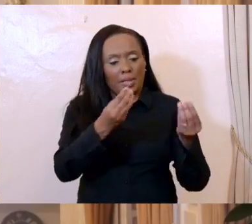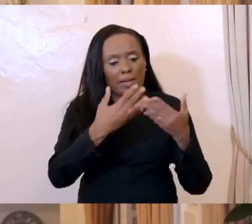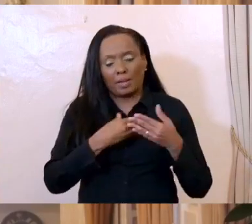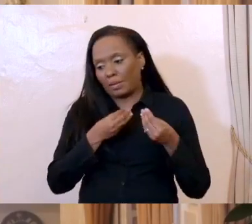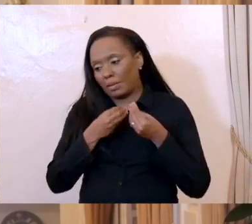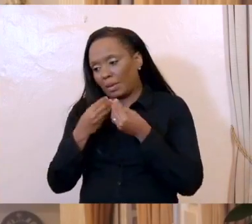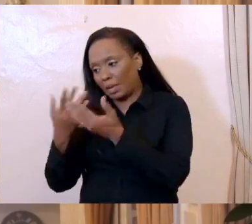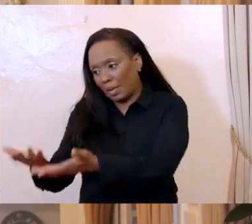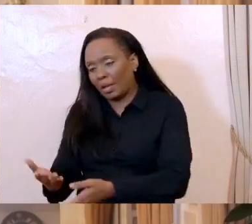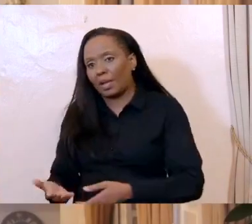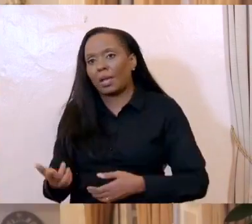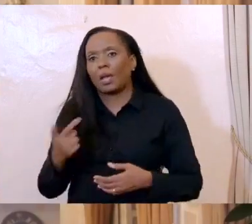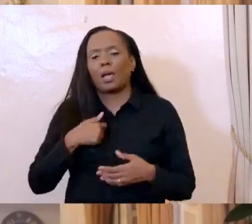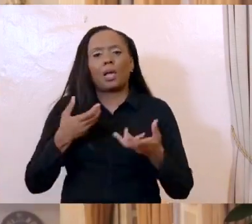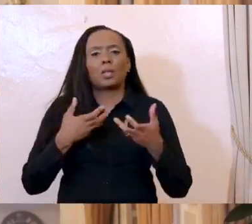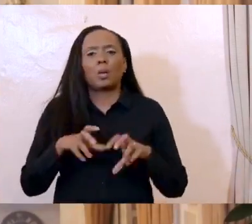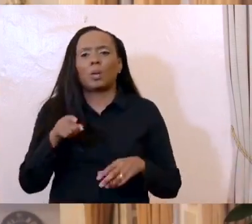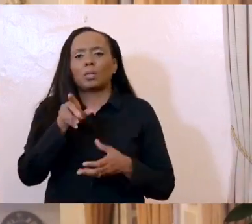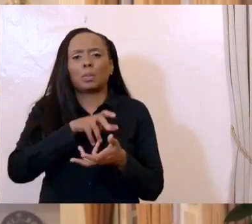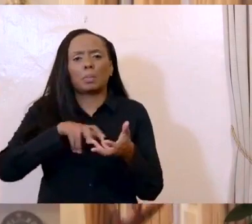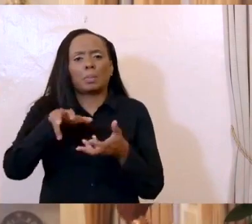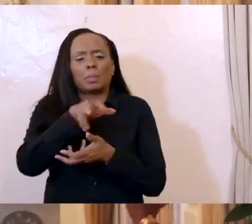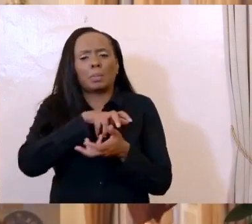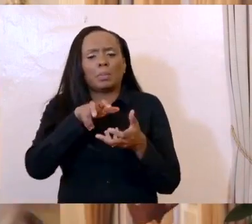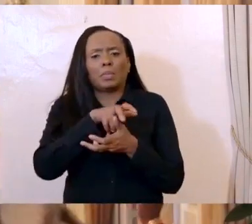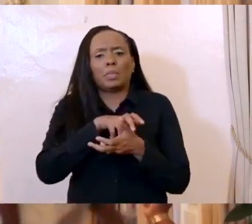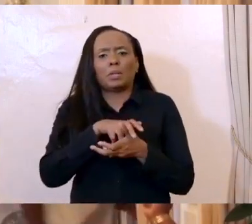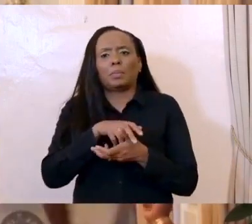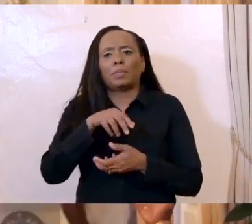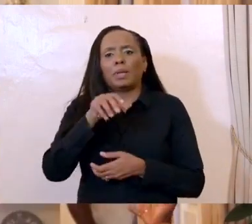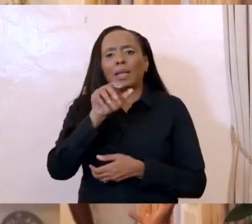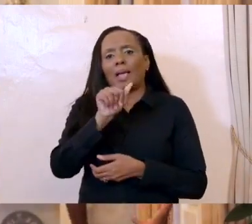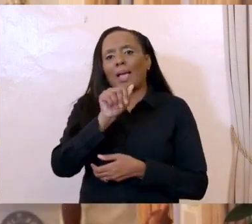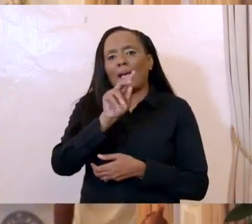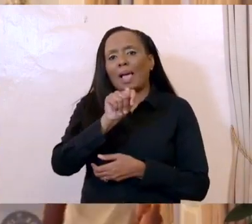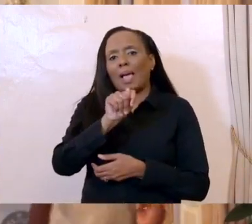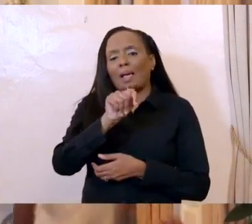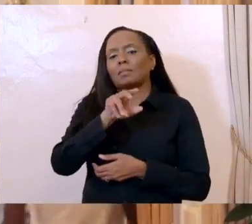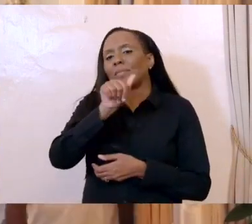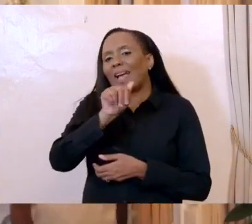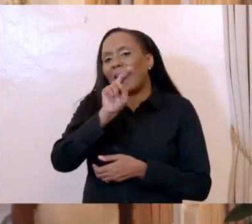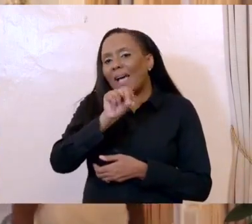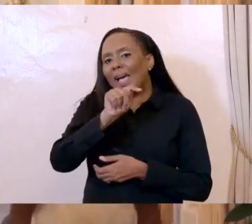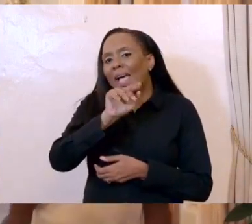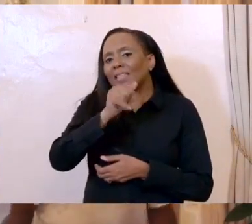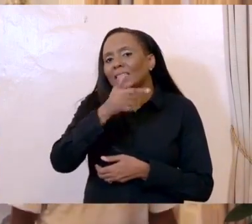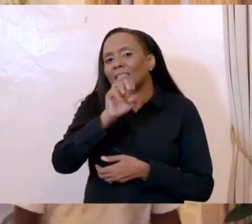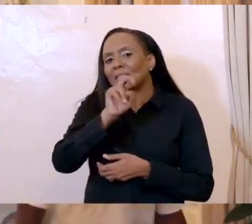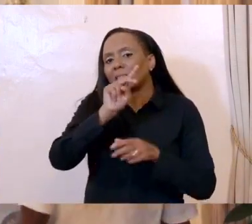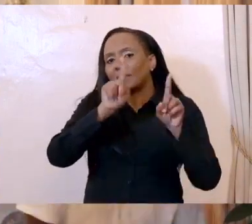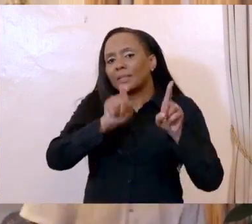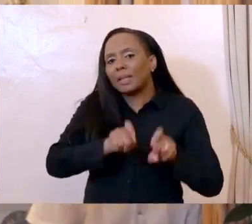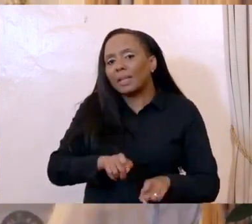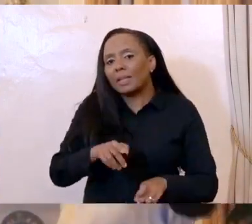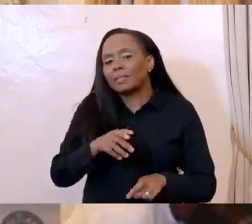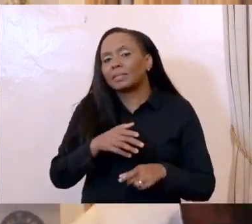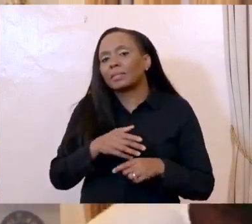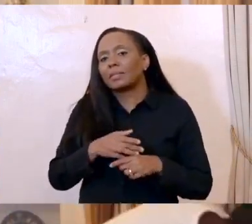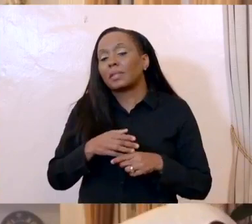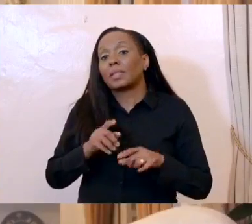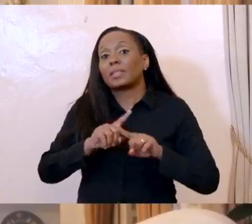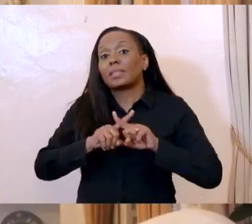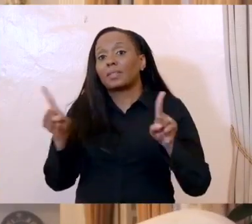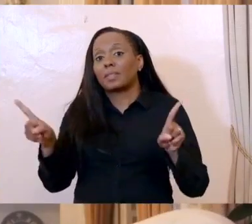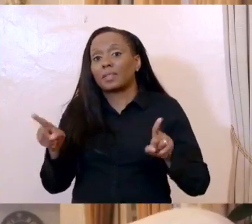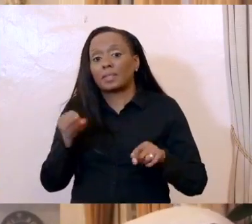capacity, and I don't want you to mix up the antigen test with the PCR test, because the antigen rapid test does not require any